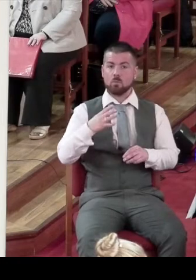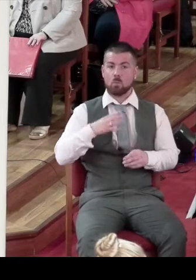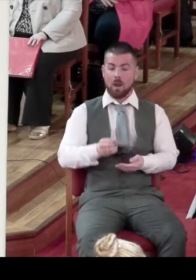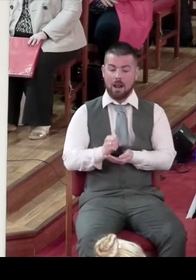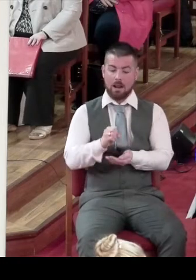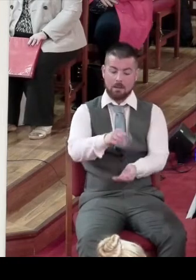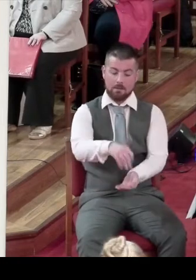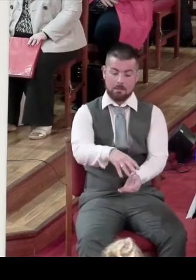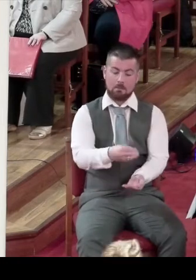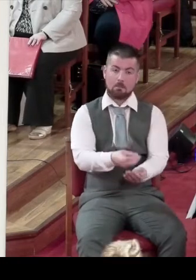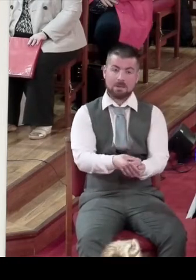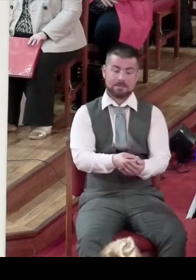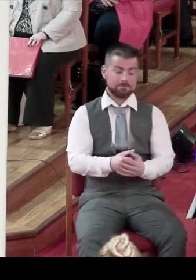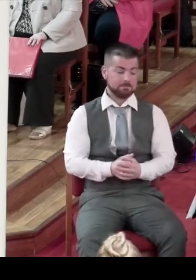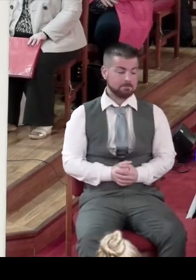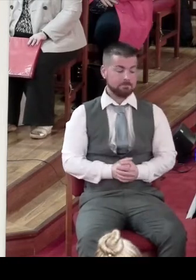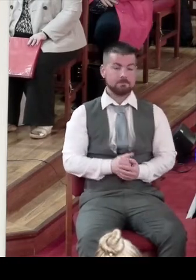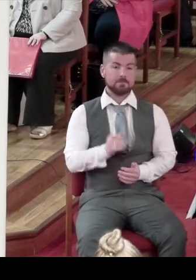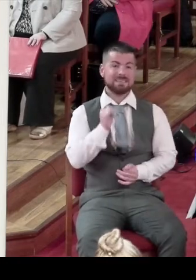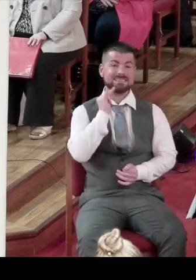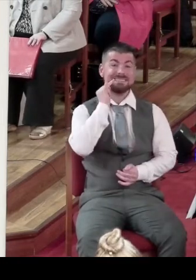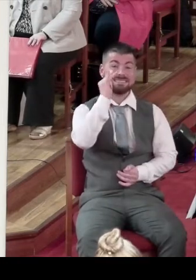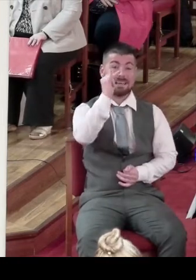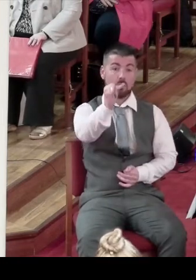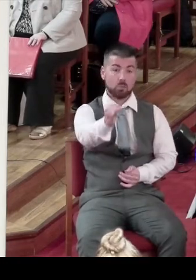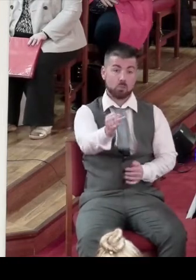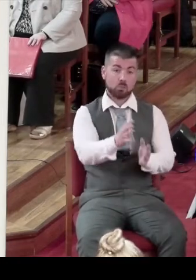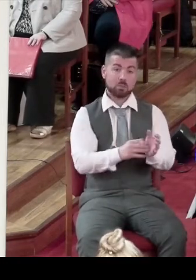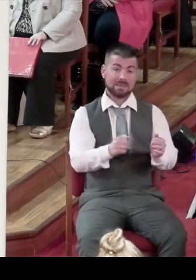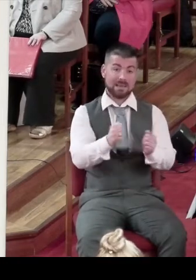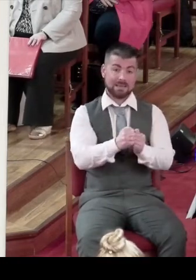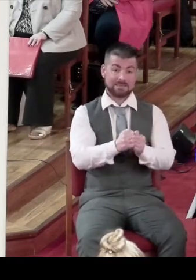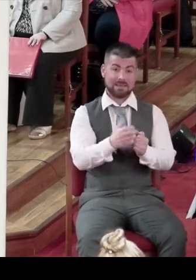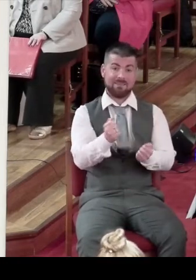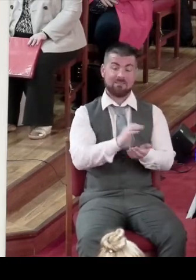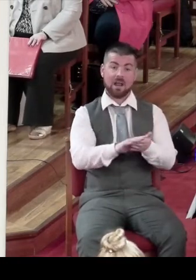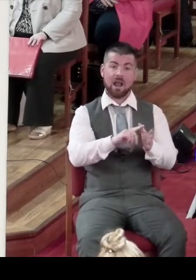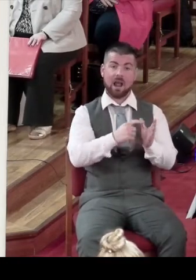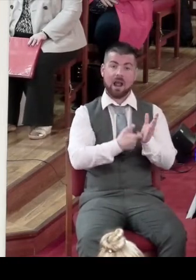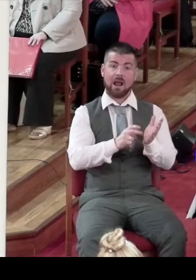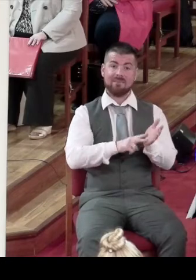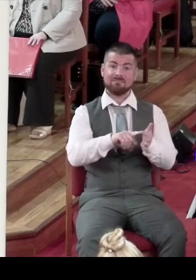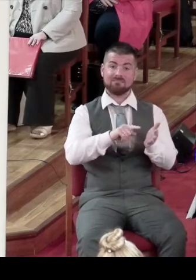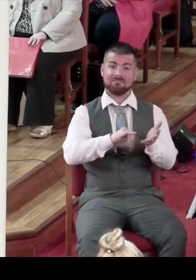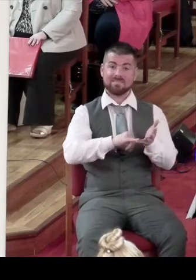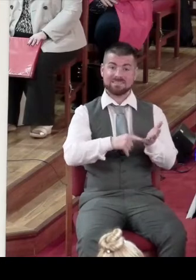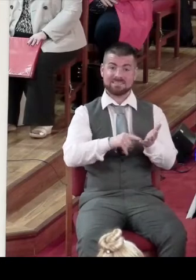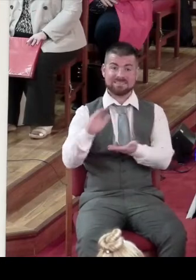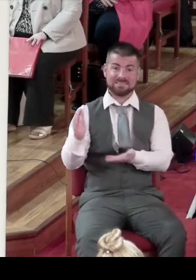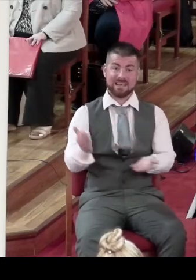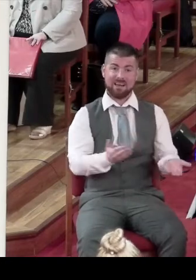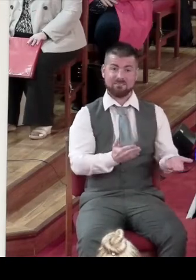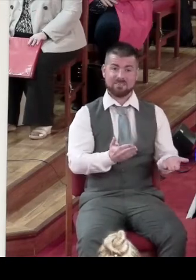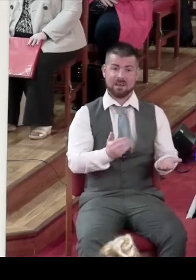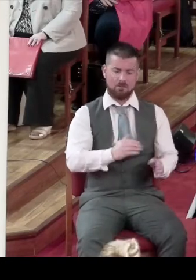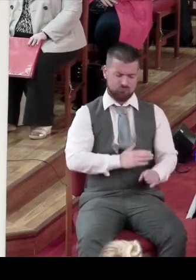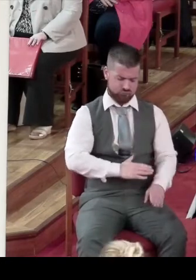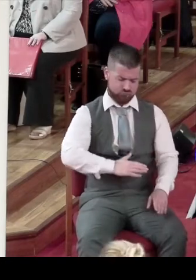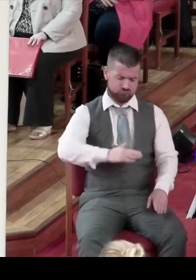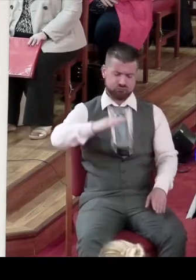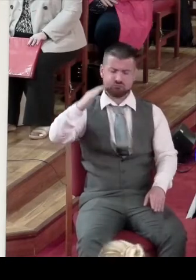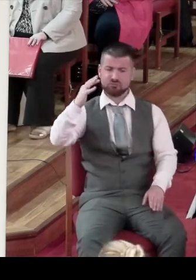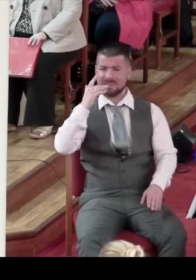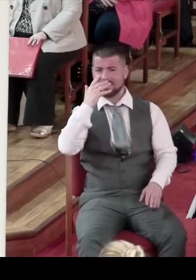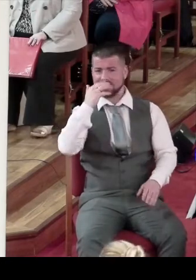then next weekend, we've got our harvest service for all age, and